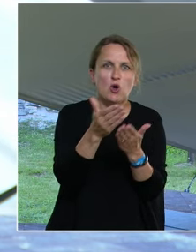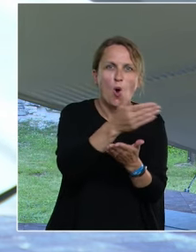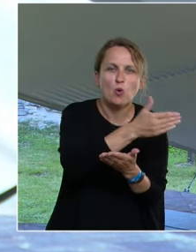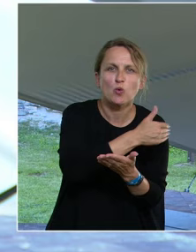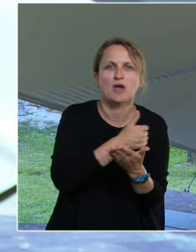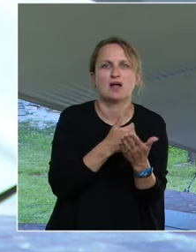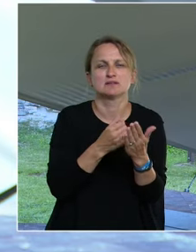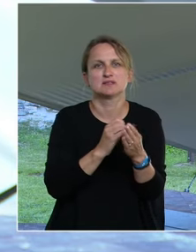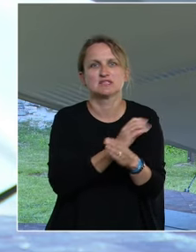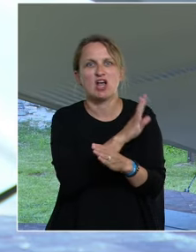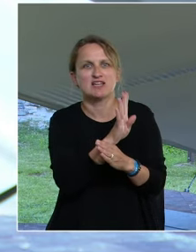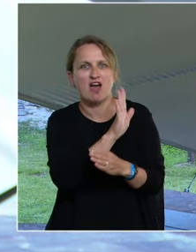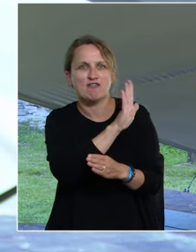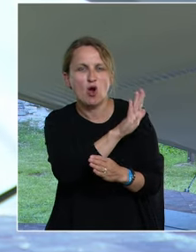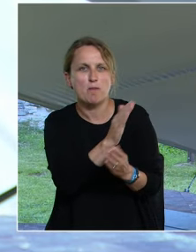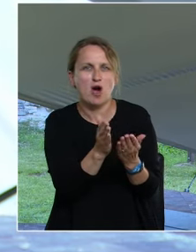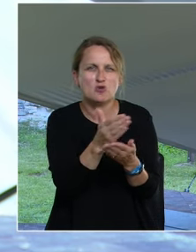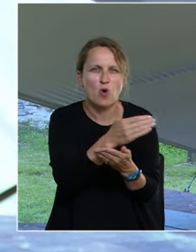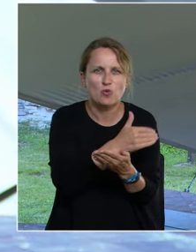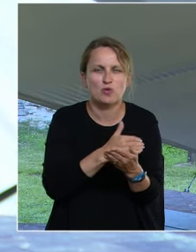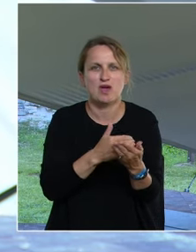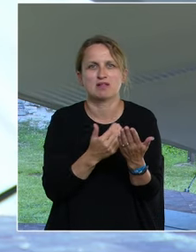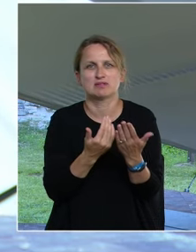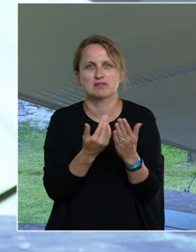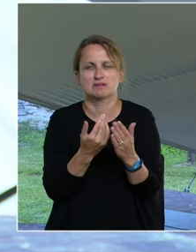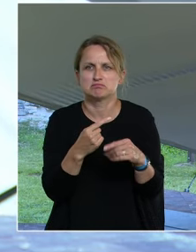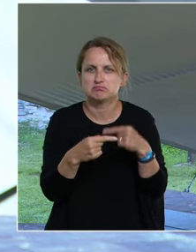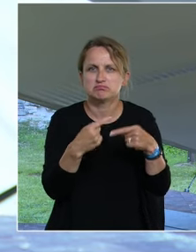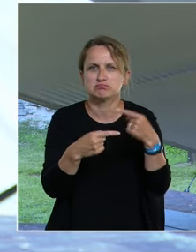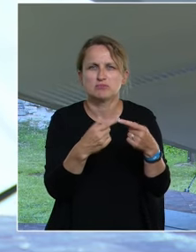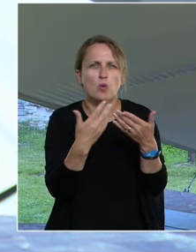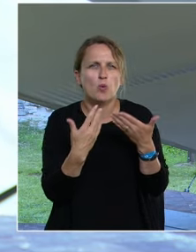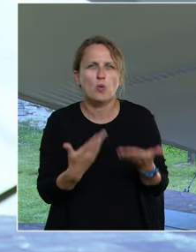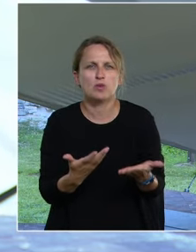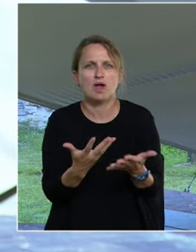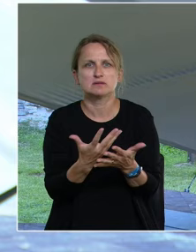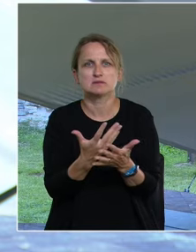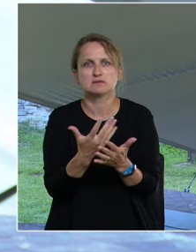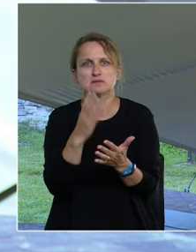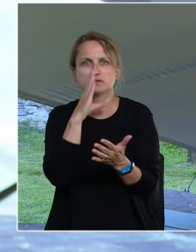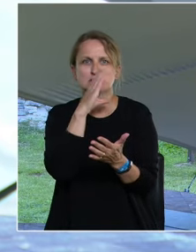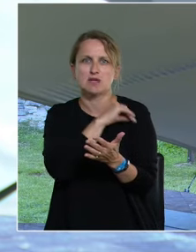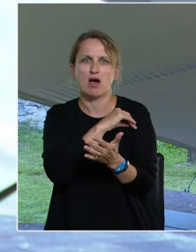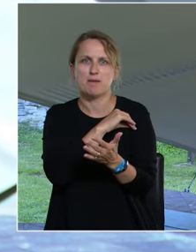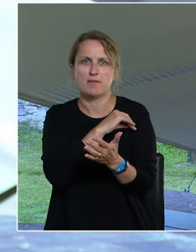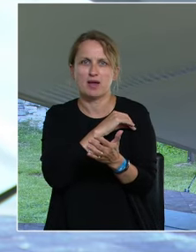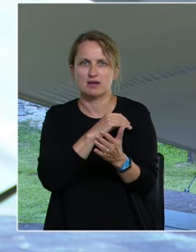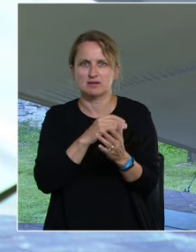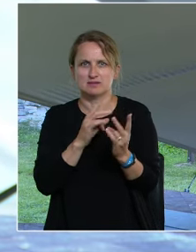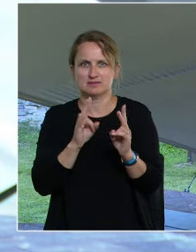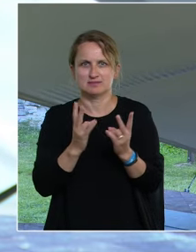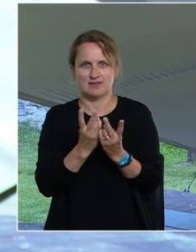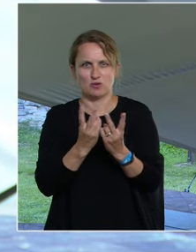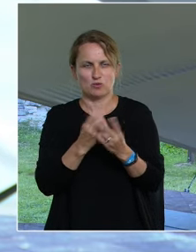Scandinavian artists, but they in general collect the more established artists. How do we get these two sort of worlds to merge? That's sort of